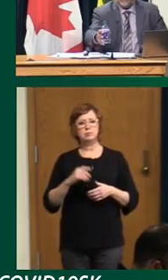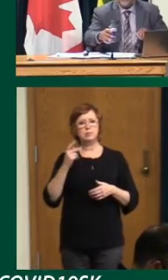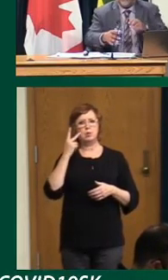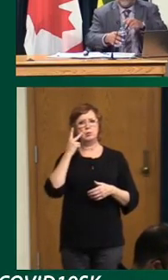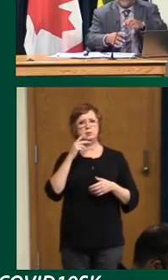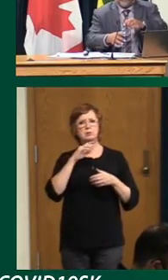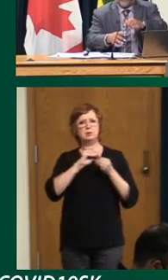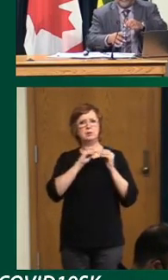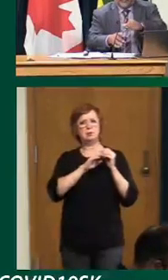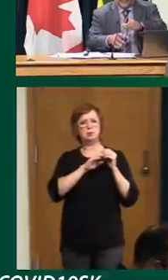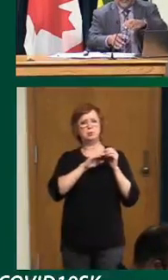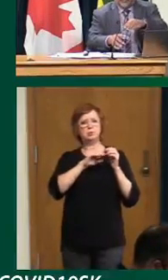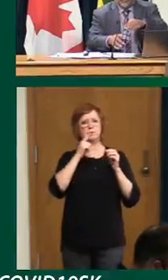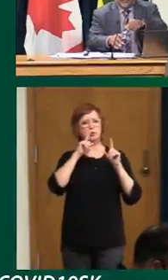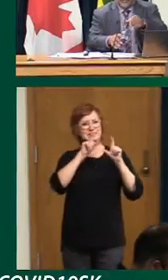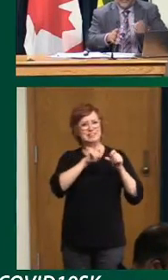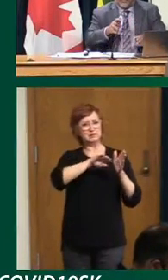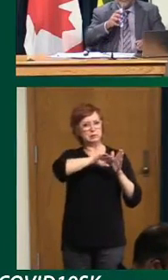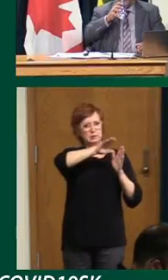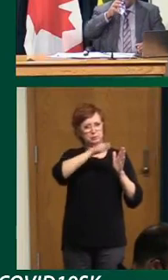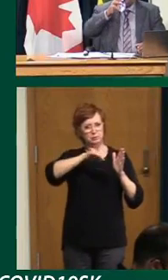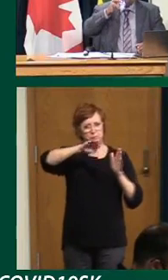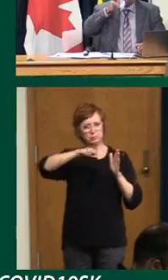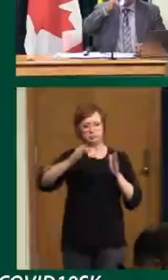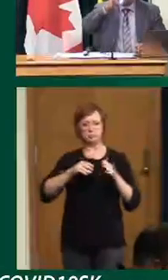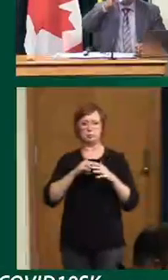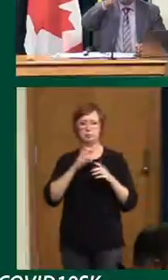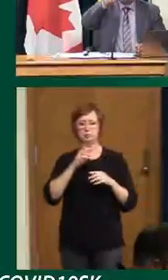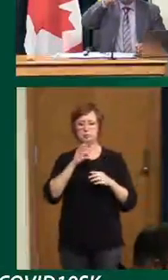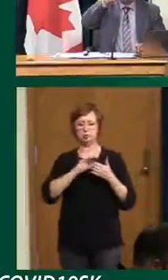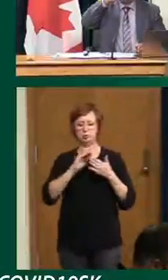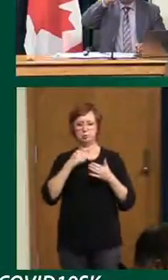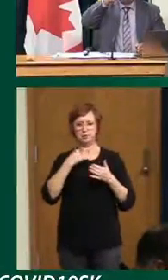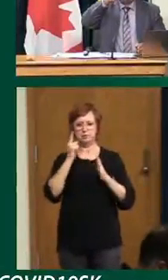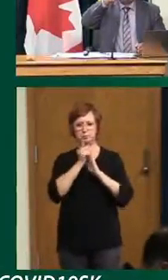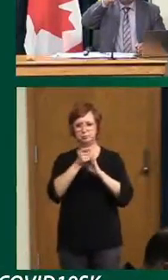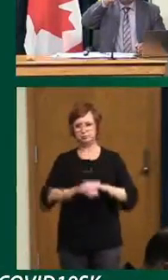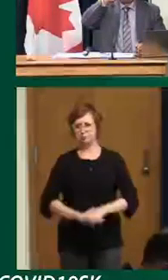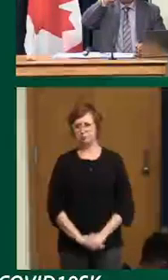or other factors. And sorry, I'll just...